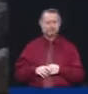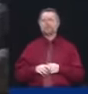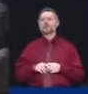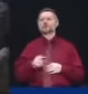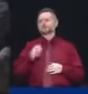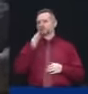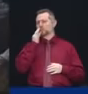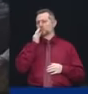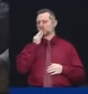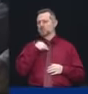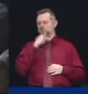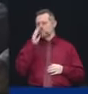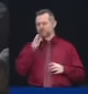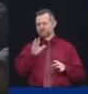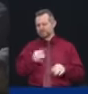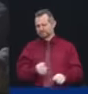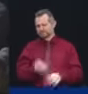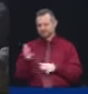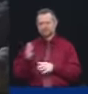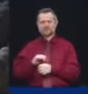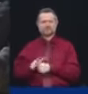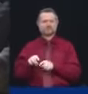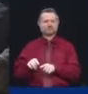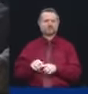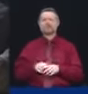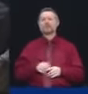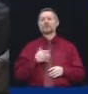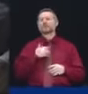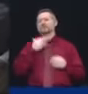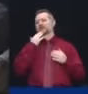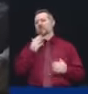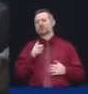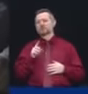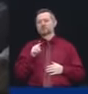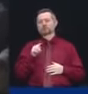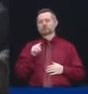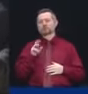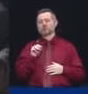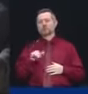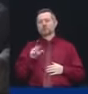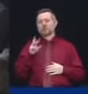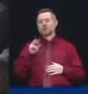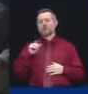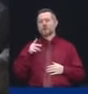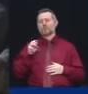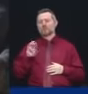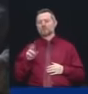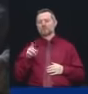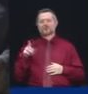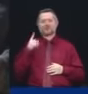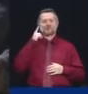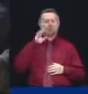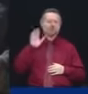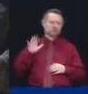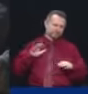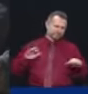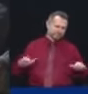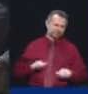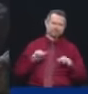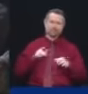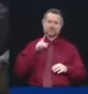actually doing that. I want to thank Troy Wafner for his dedication and his professionalism here. Troy, you and your